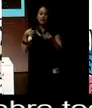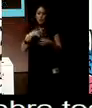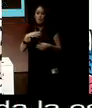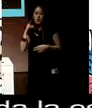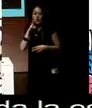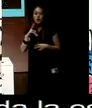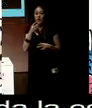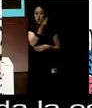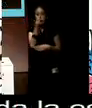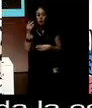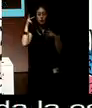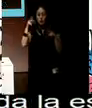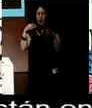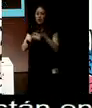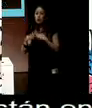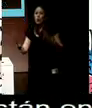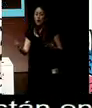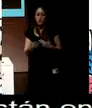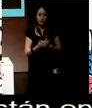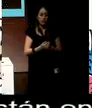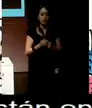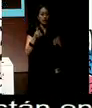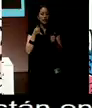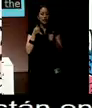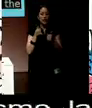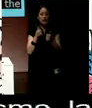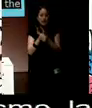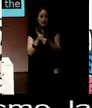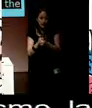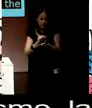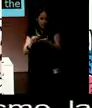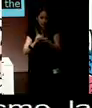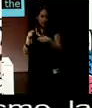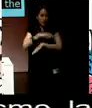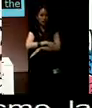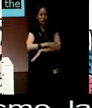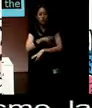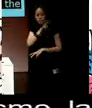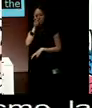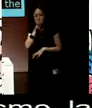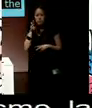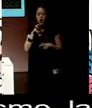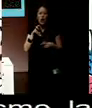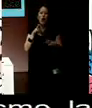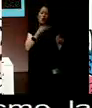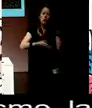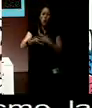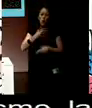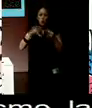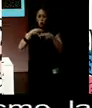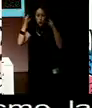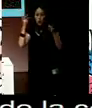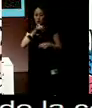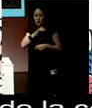holidays easier and nicer and more comfortable. In this line, the State Secretary has looked